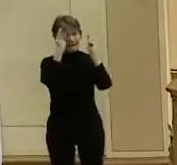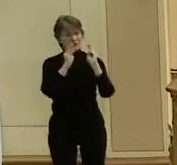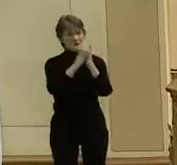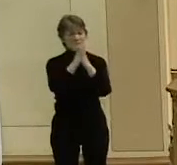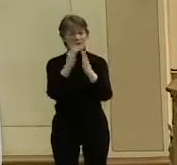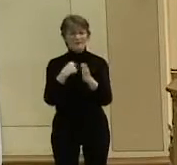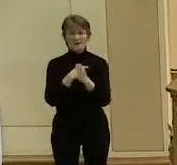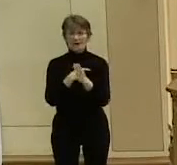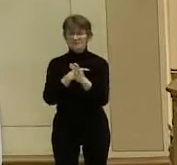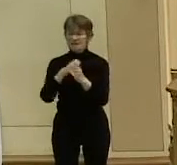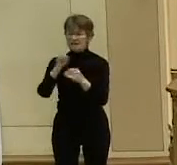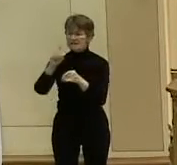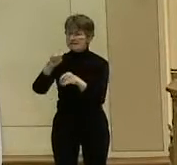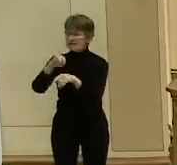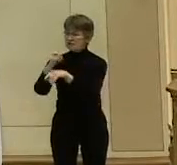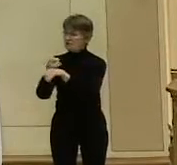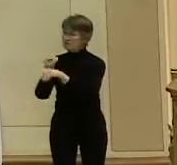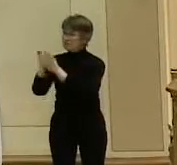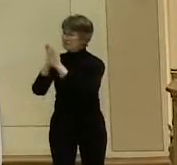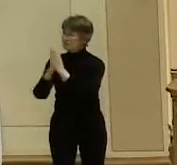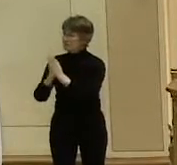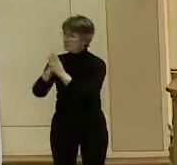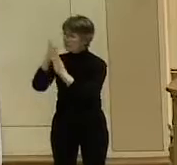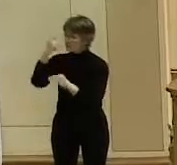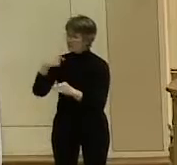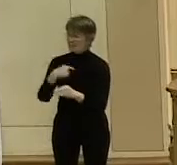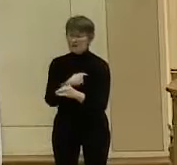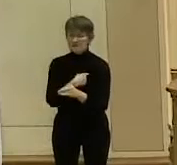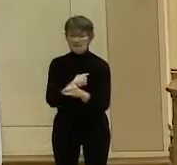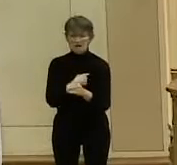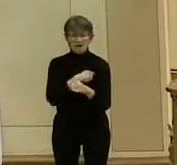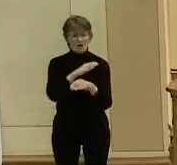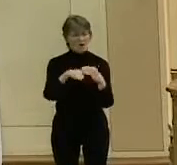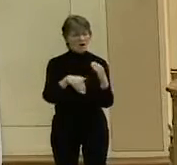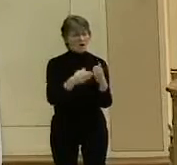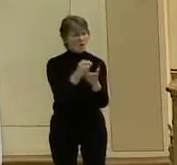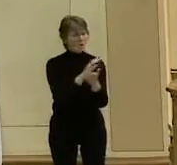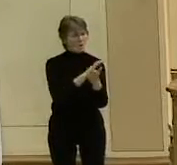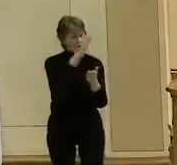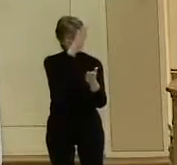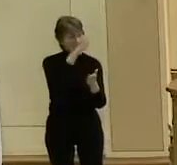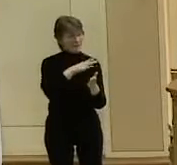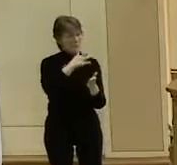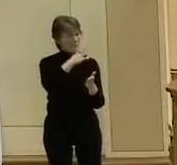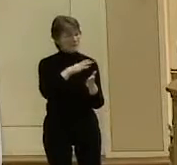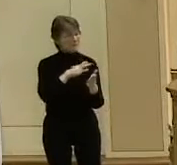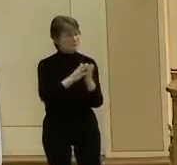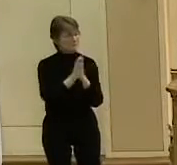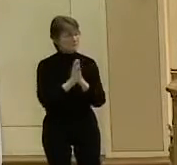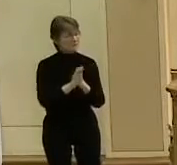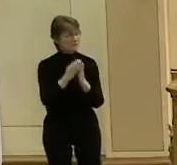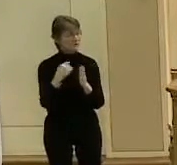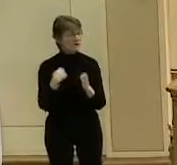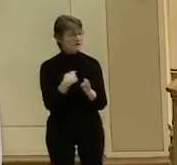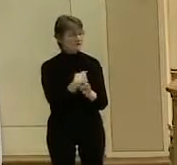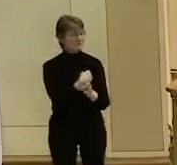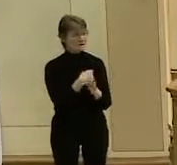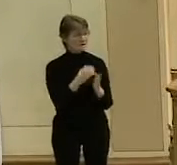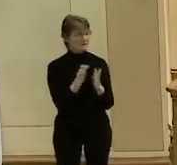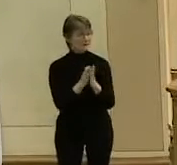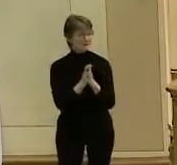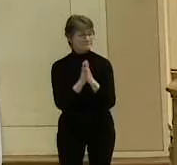us. Saint Joseph, our patron saint, pray for us. All holy men and women, pray for